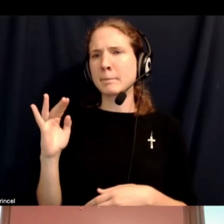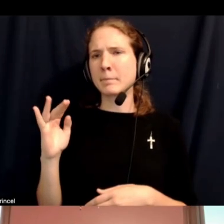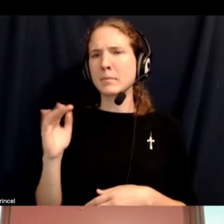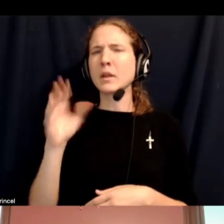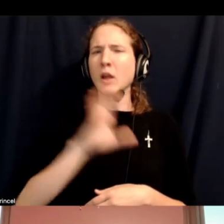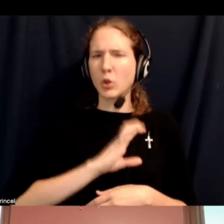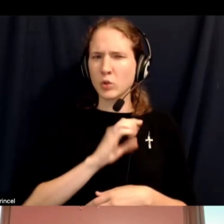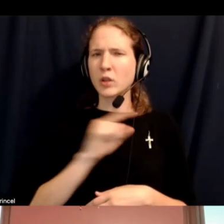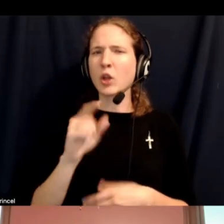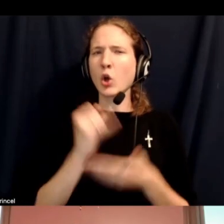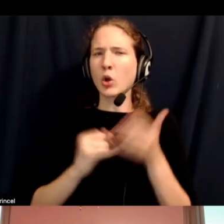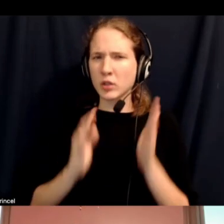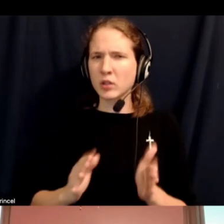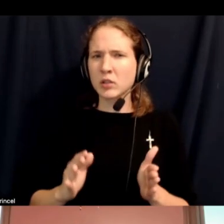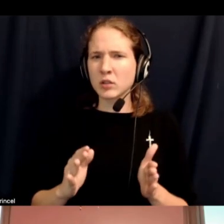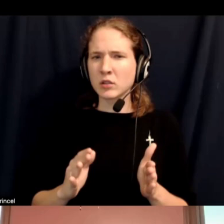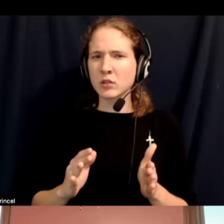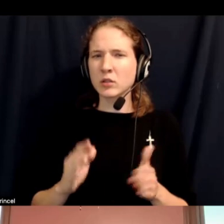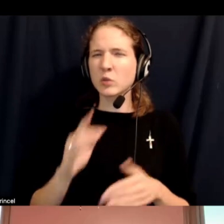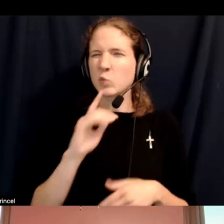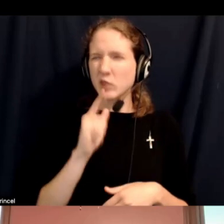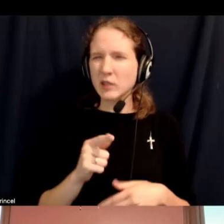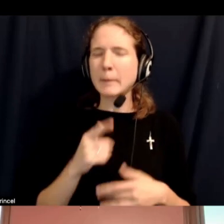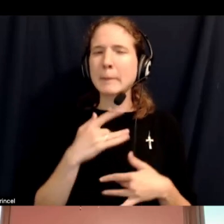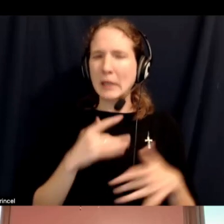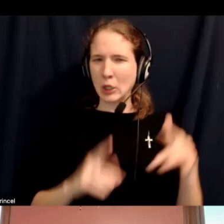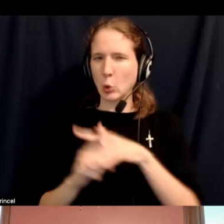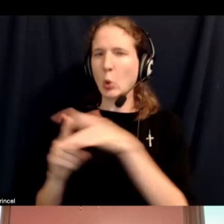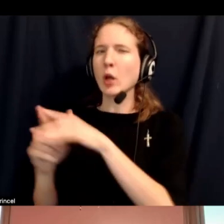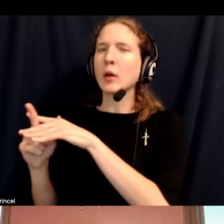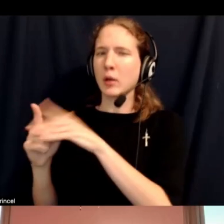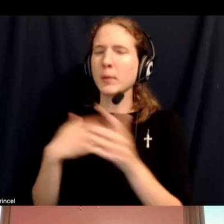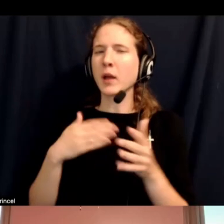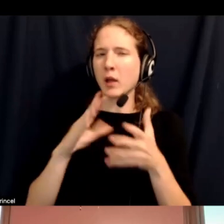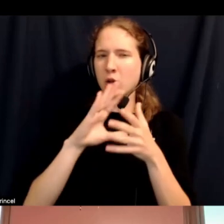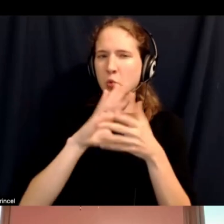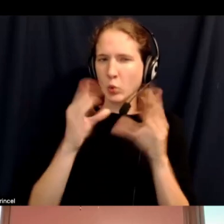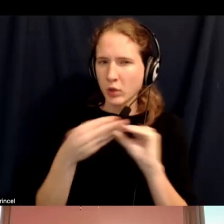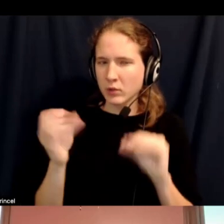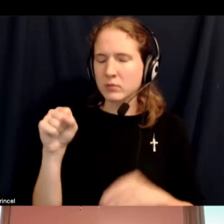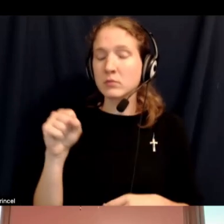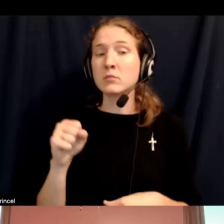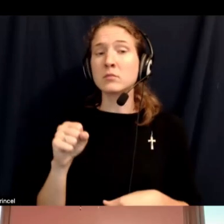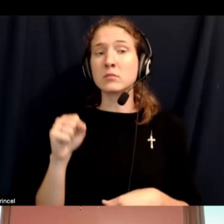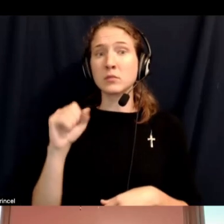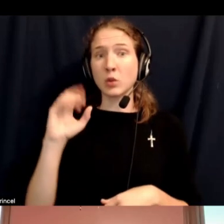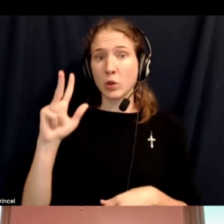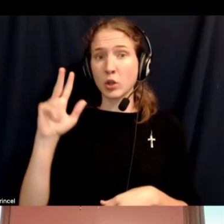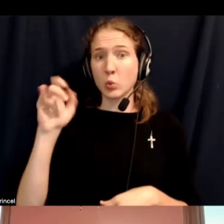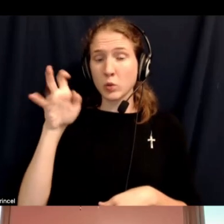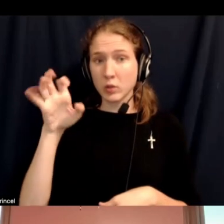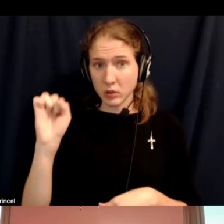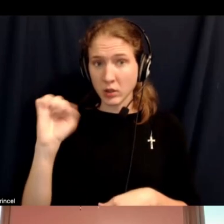Characters who are artists are very much a part of my work. Now, in 3 Junes, one of